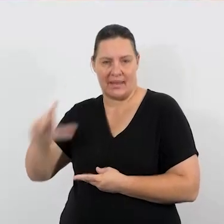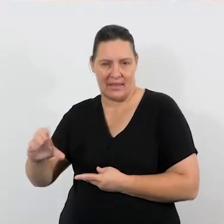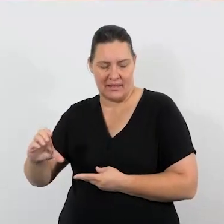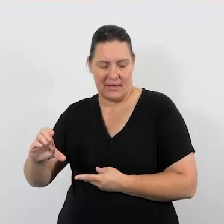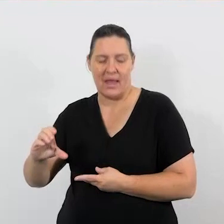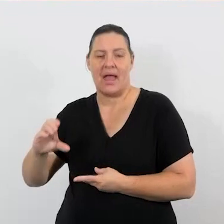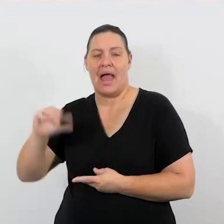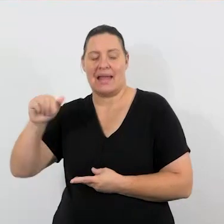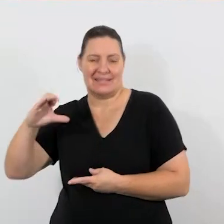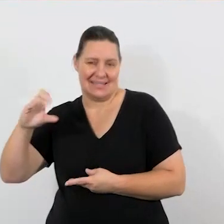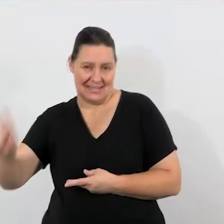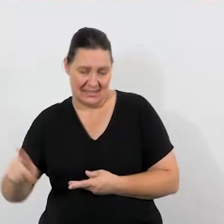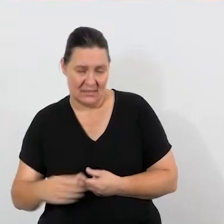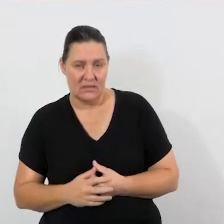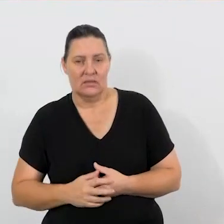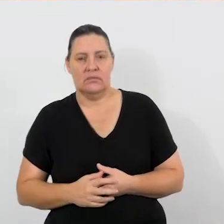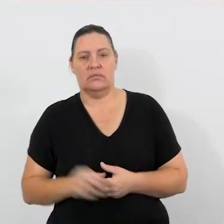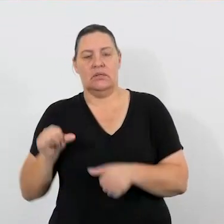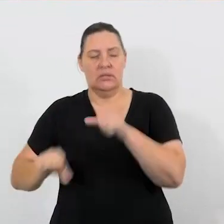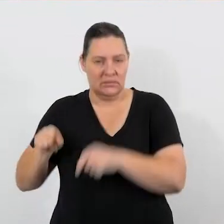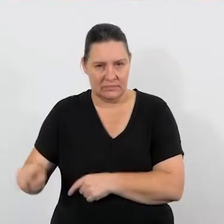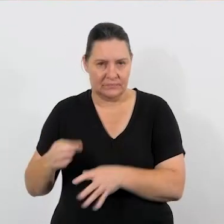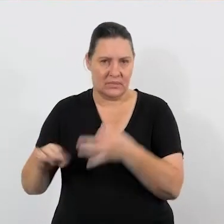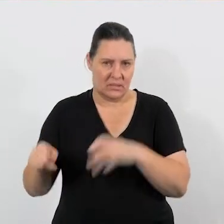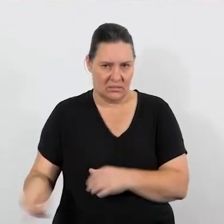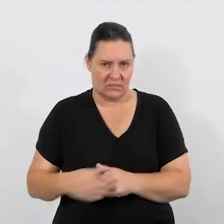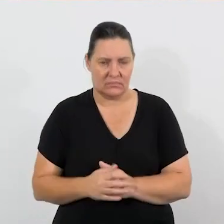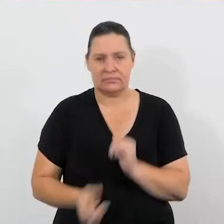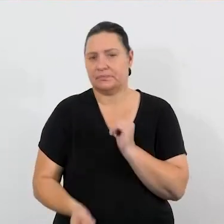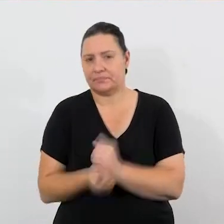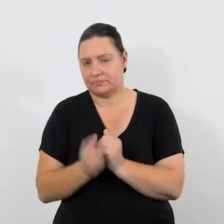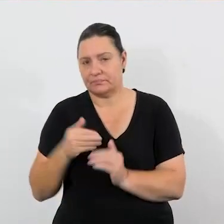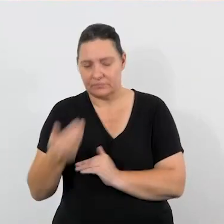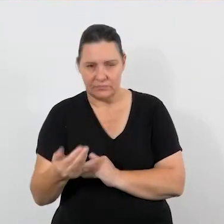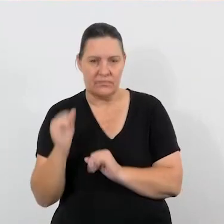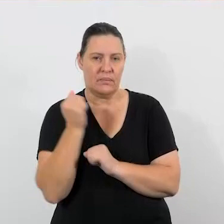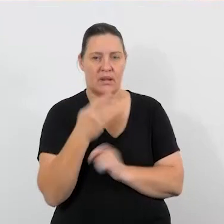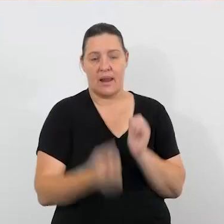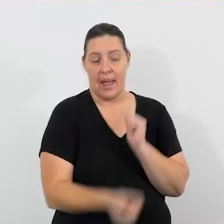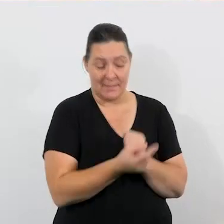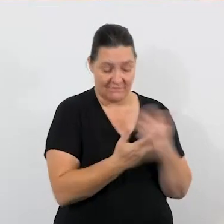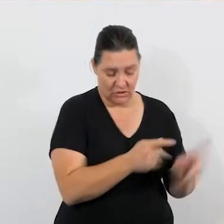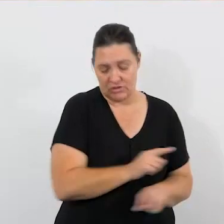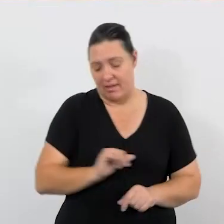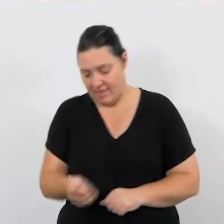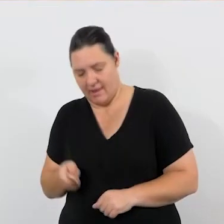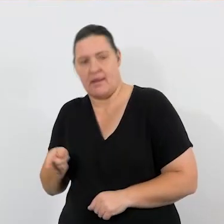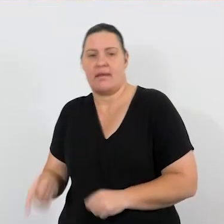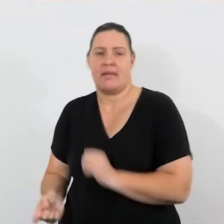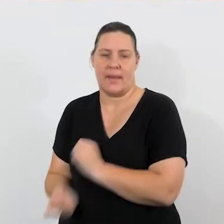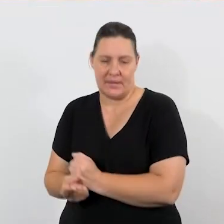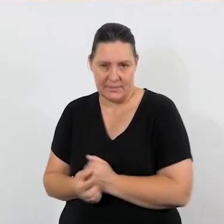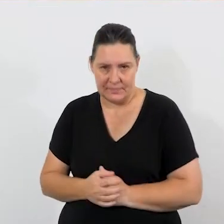So now this is the chemical breakdown of the food particles. So it happens after the mechanical has taken place.